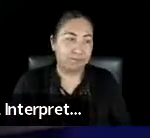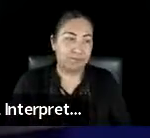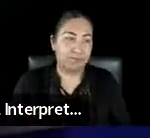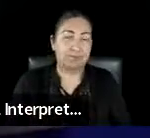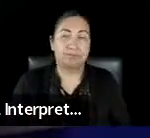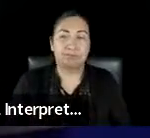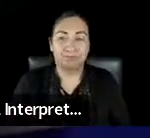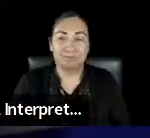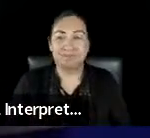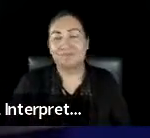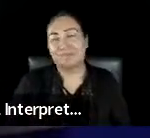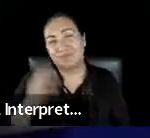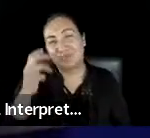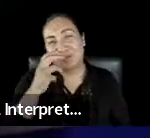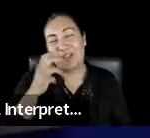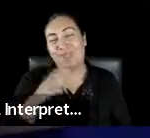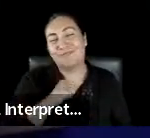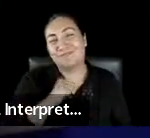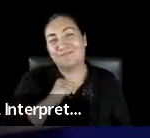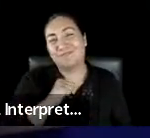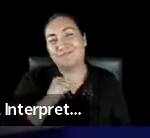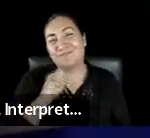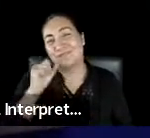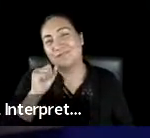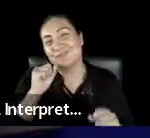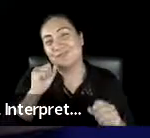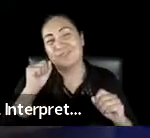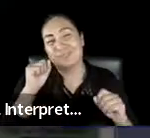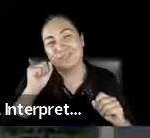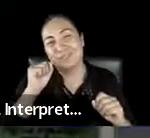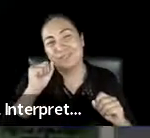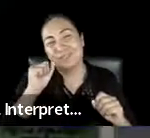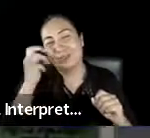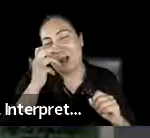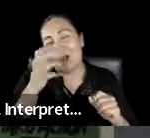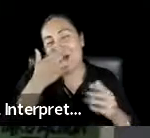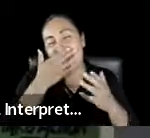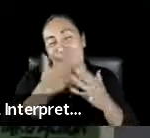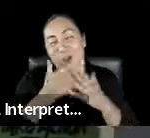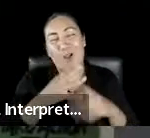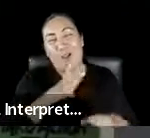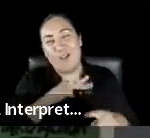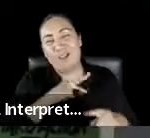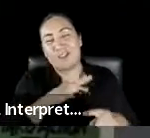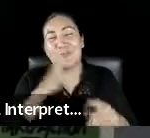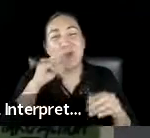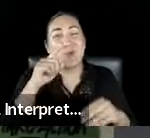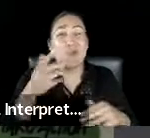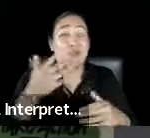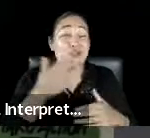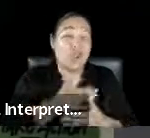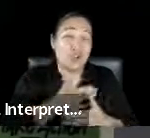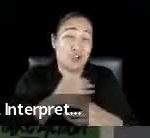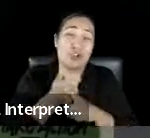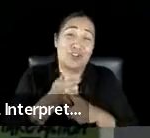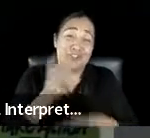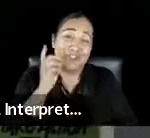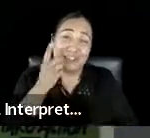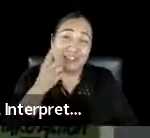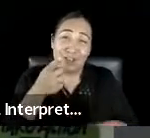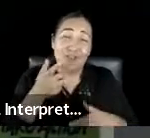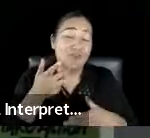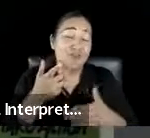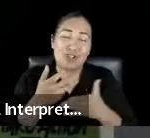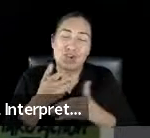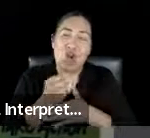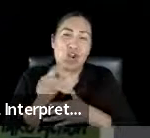Well, that was awesome. Again, I hope you all had fun at Disneyland today. You deserve it. We totally understand